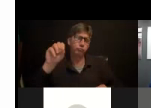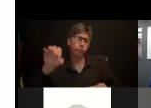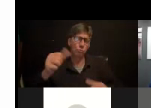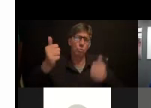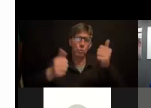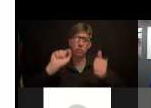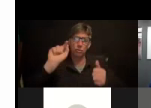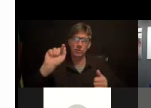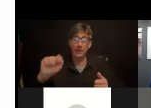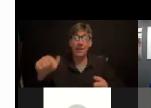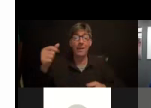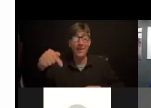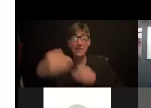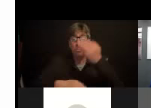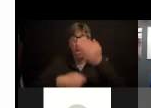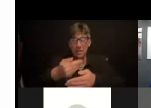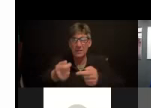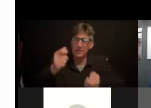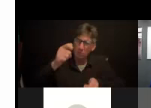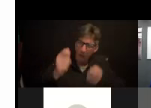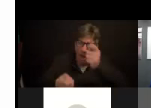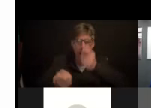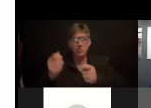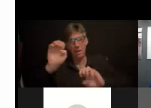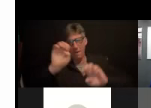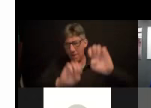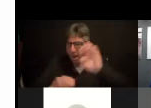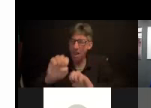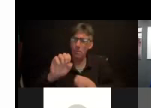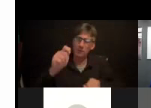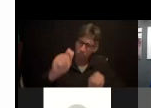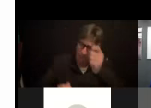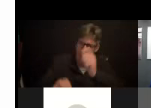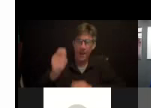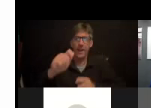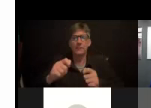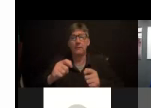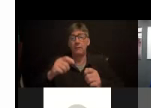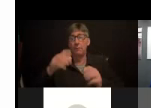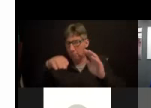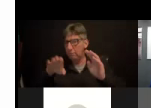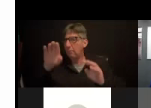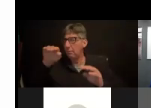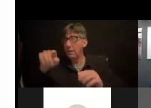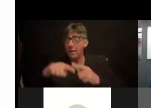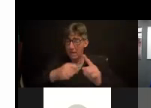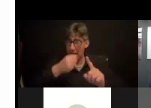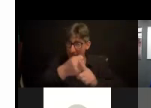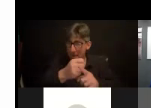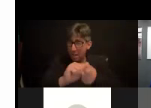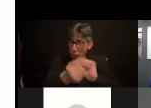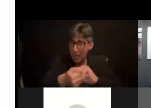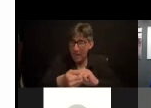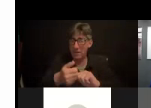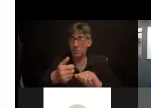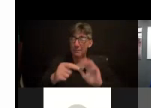largely iterative process, that as we implement these changes, we will continuously review the impact of these changes and plan